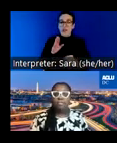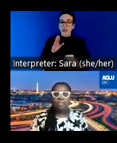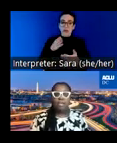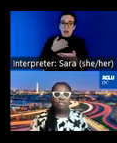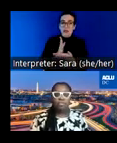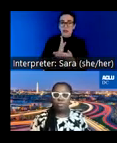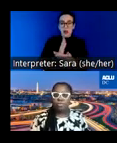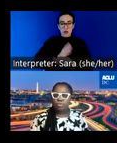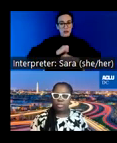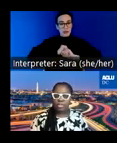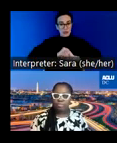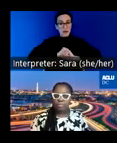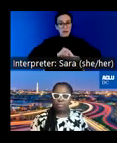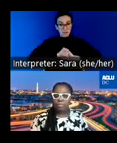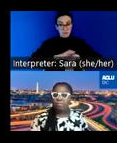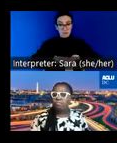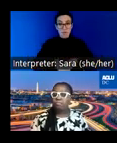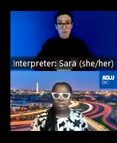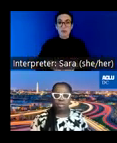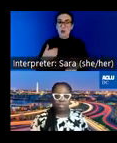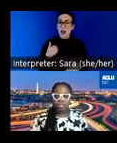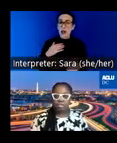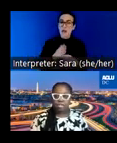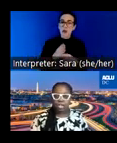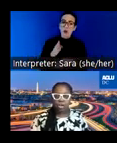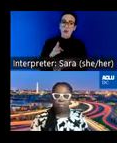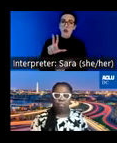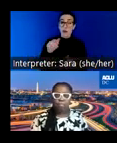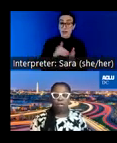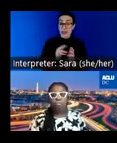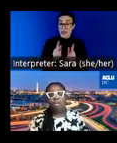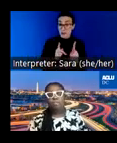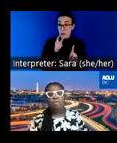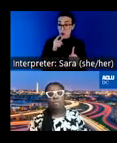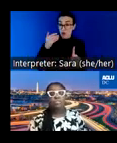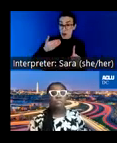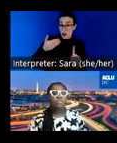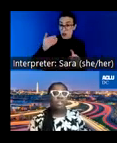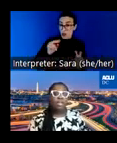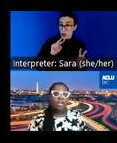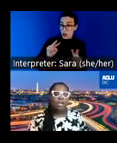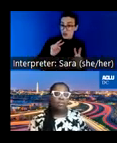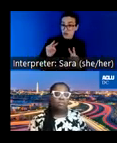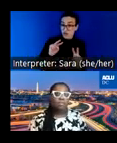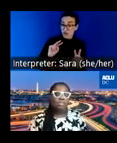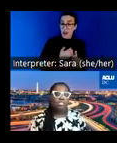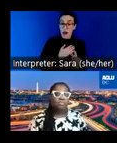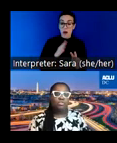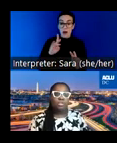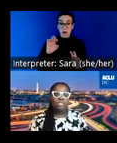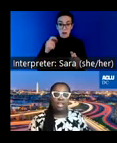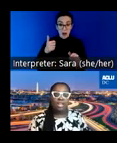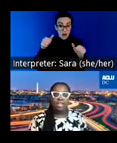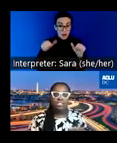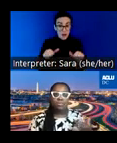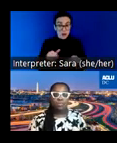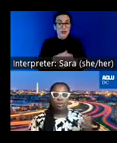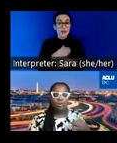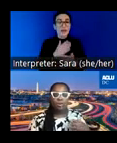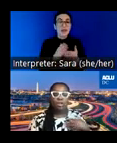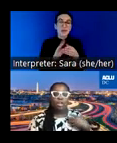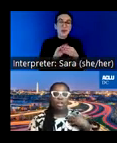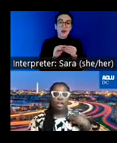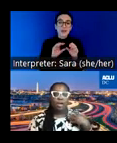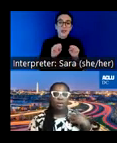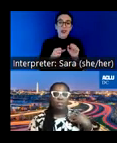We have about over 3,000 people regularly looking at our blog posts. Some stories to highlight